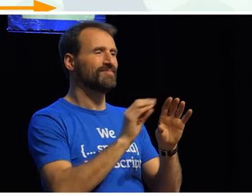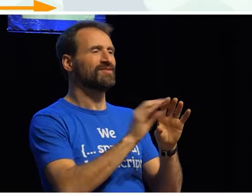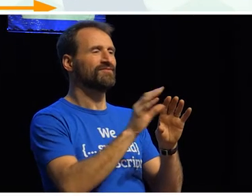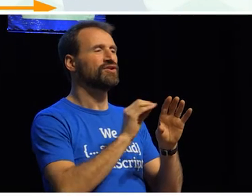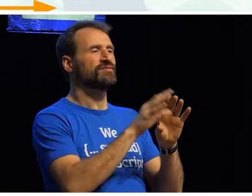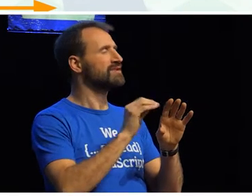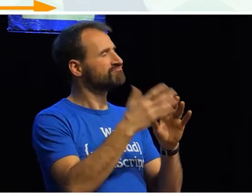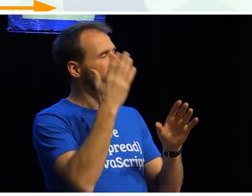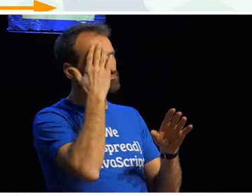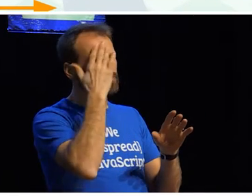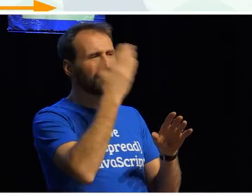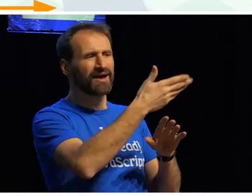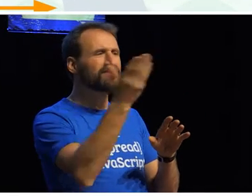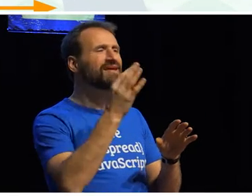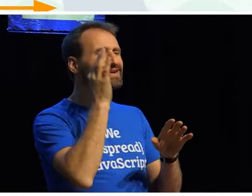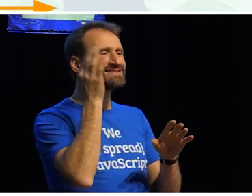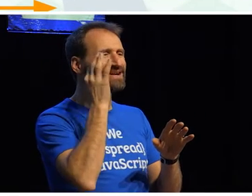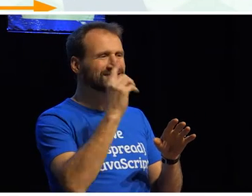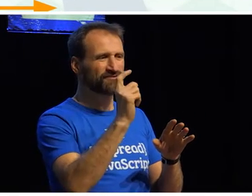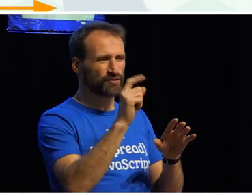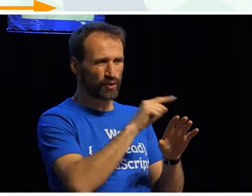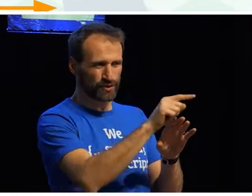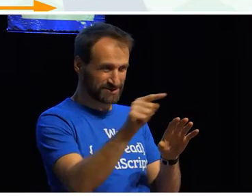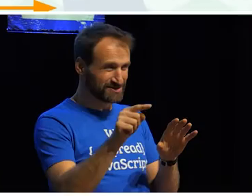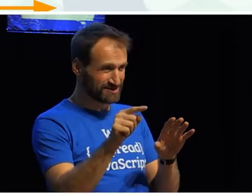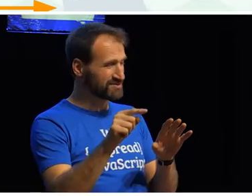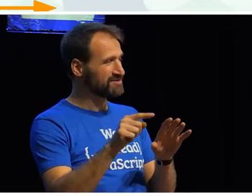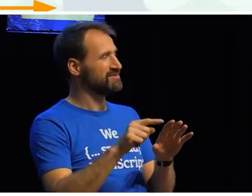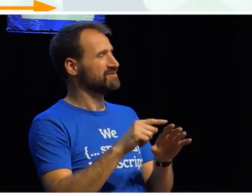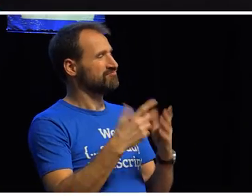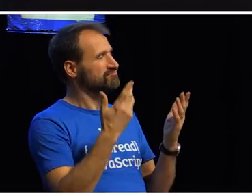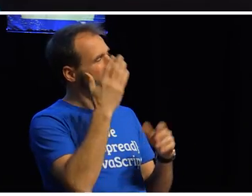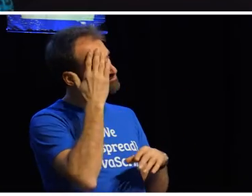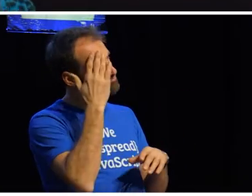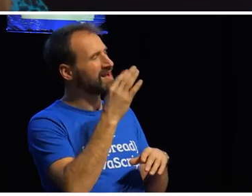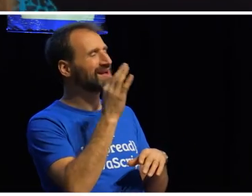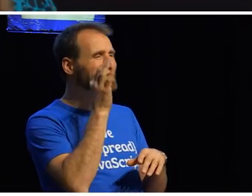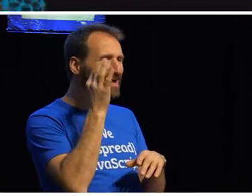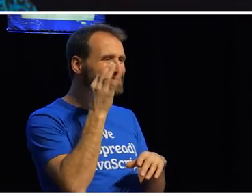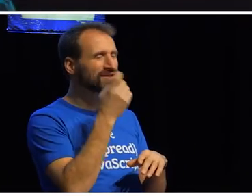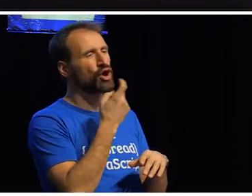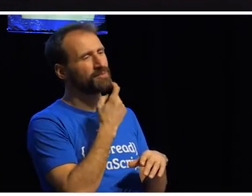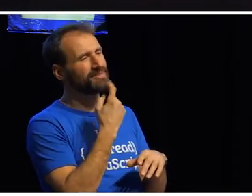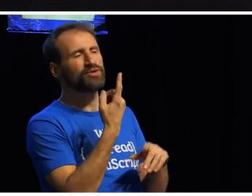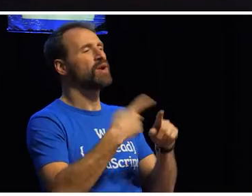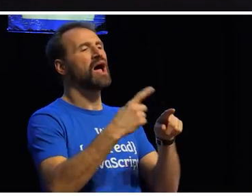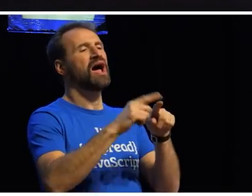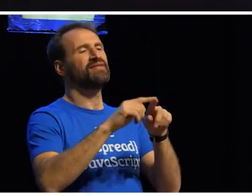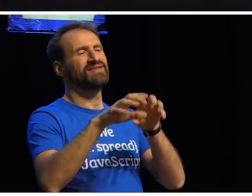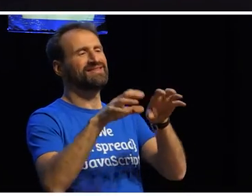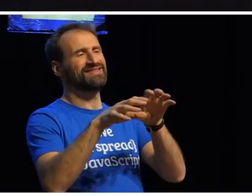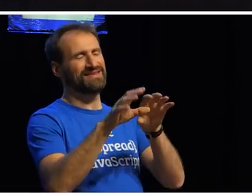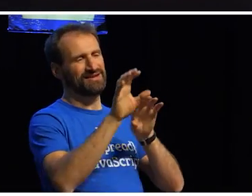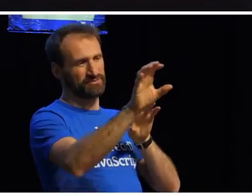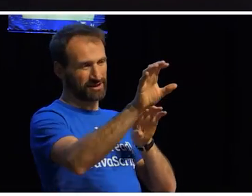known cat photos, and a negative one is, you know, known cat object or other animal. So they get a bunch of JSON data of